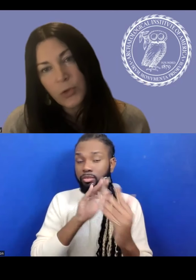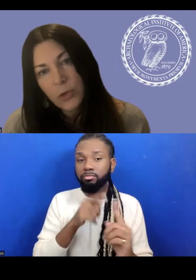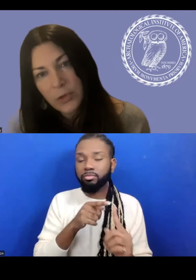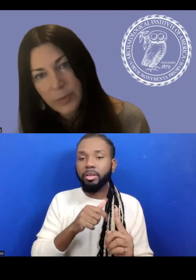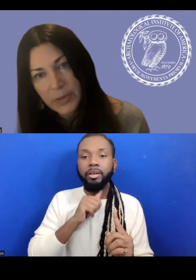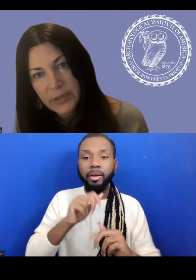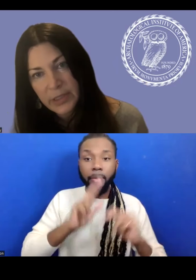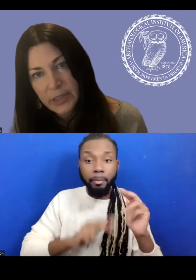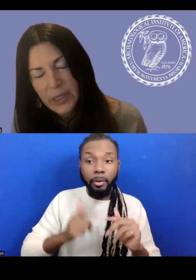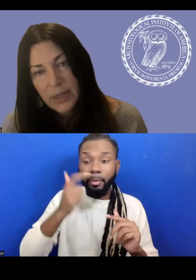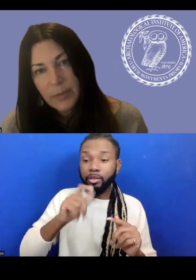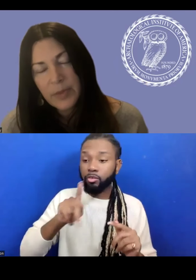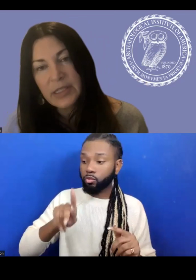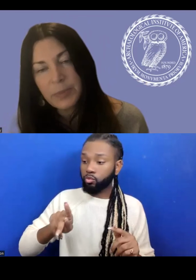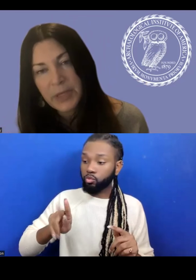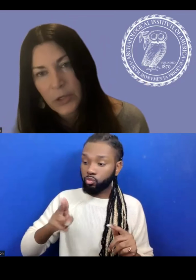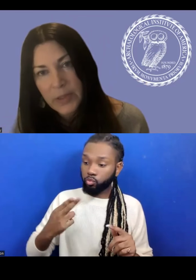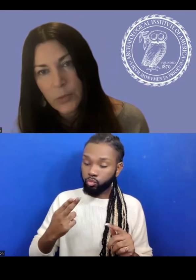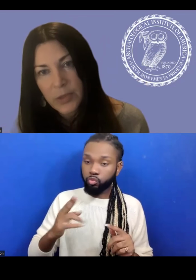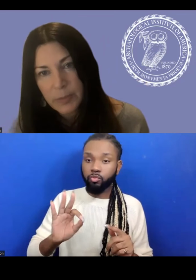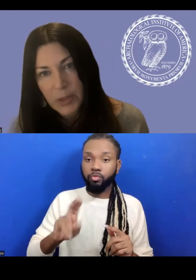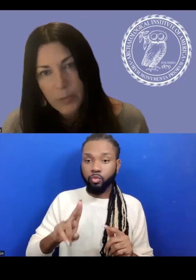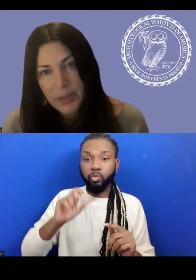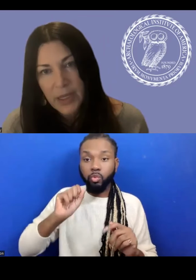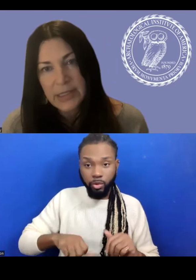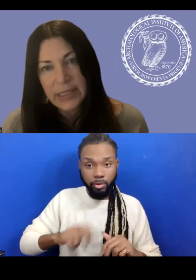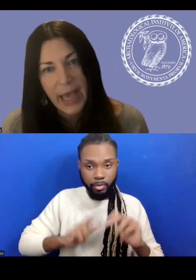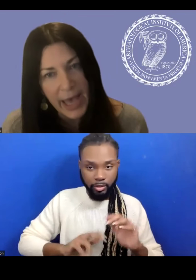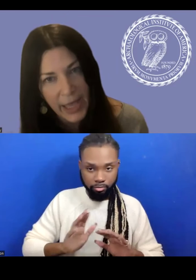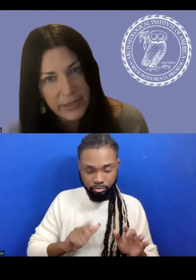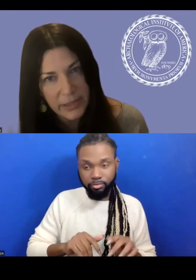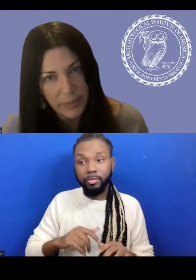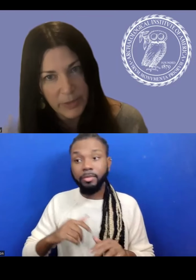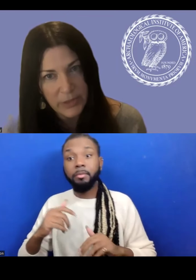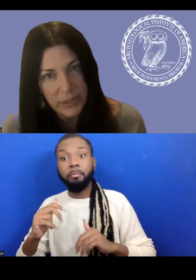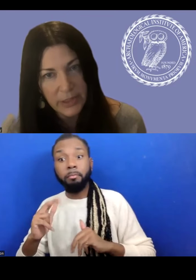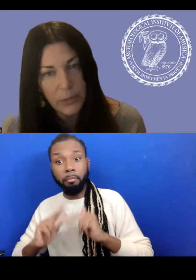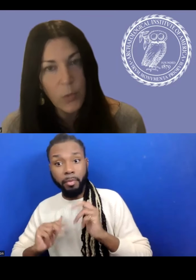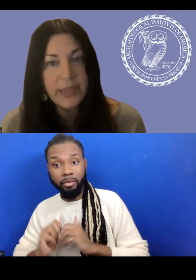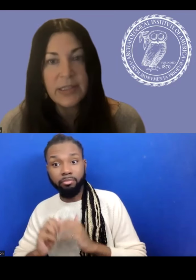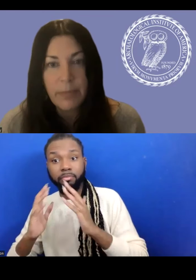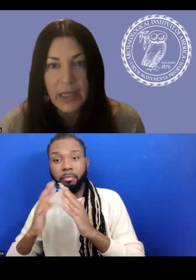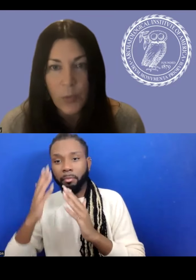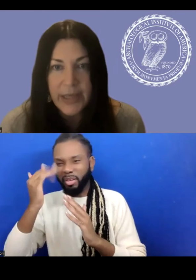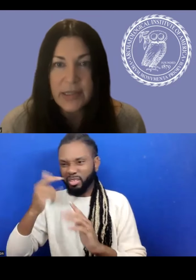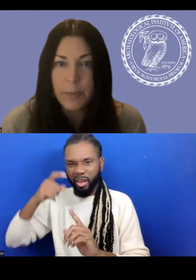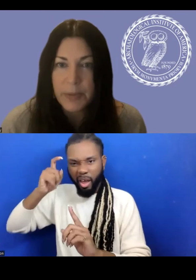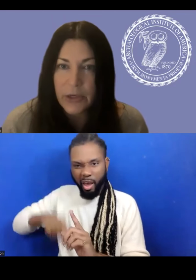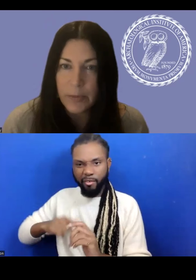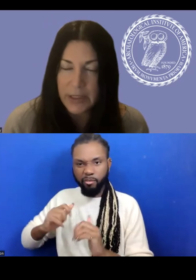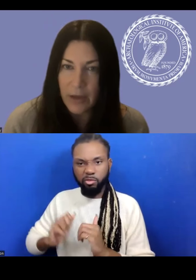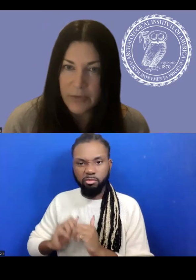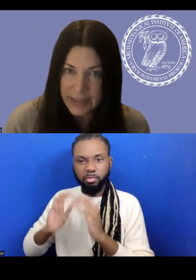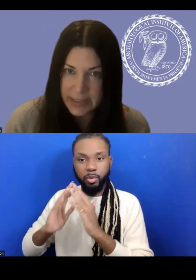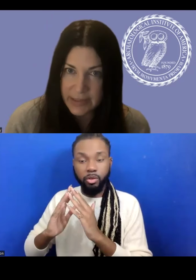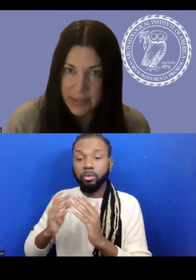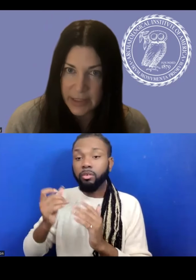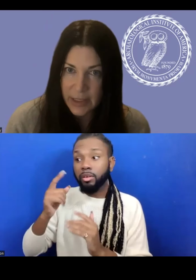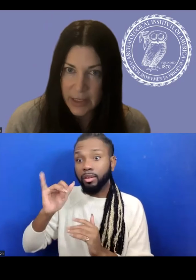Khufu could build it. This pyramid was built because he had to build it. It was in many ways a pyramid